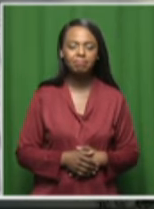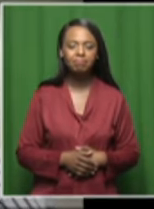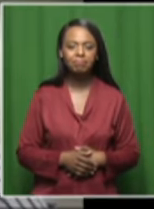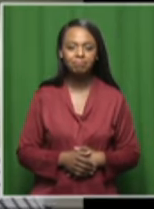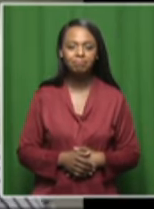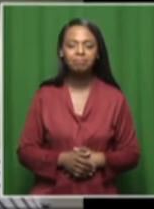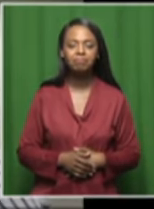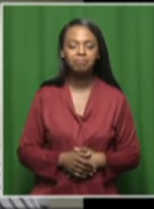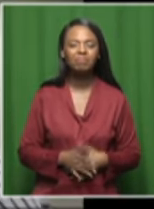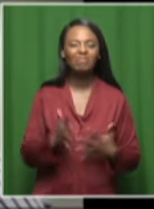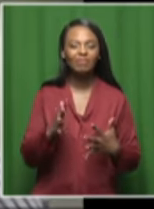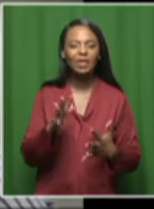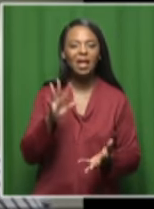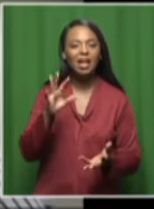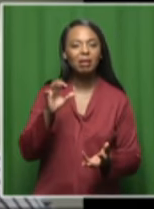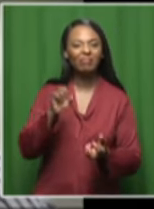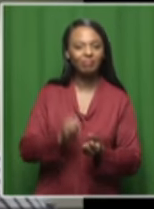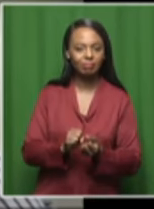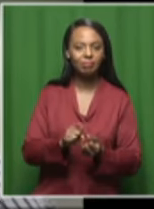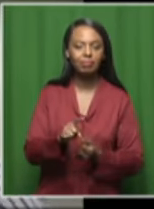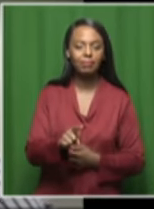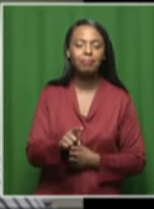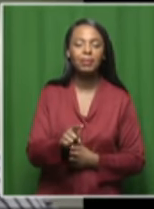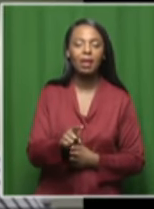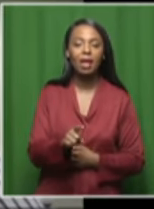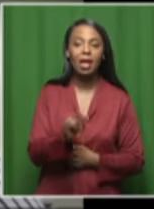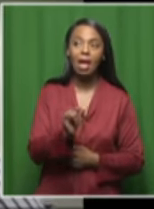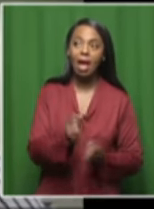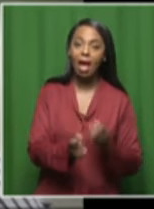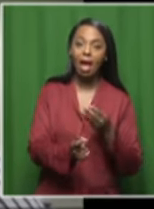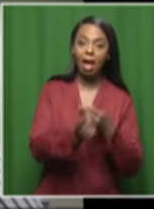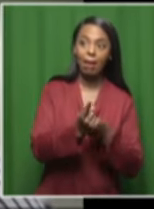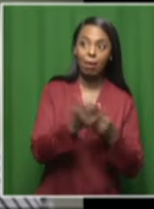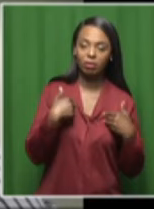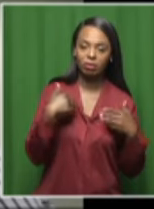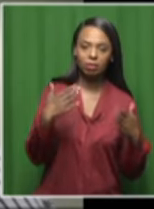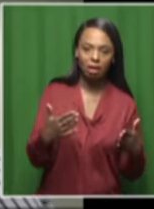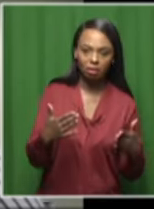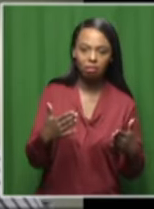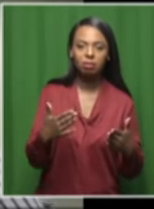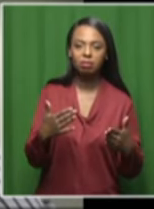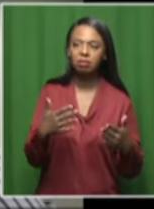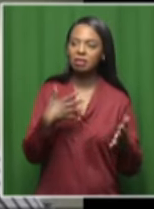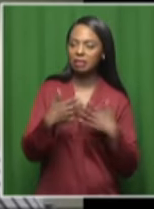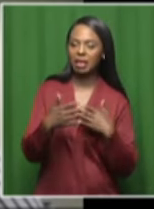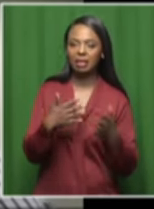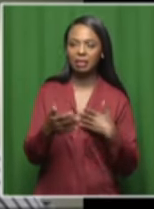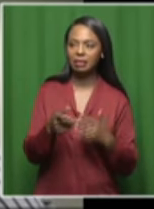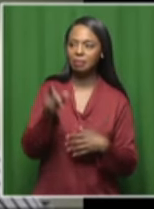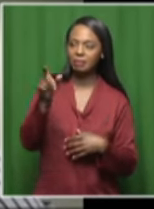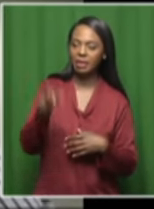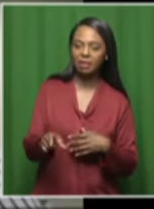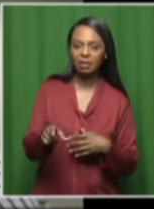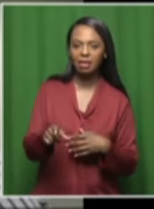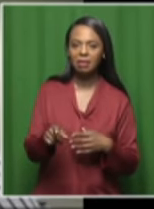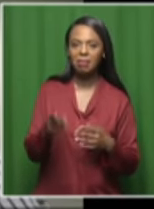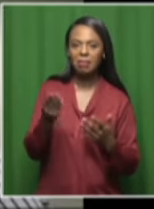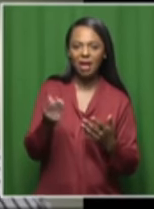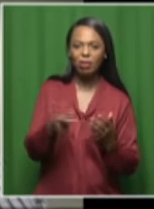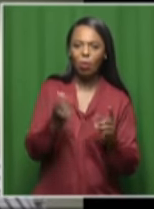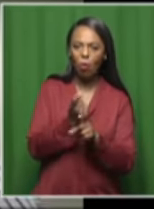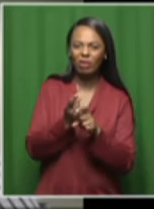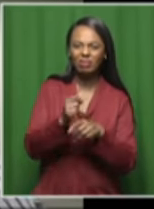So in a nutshell, once it takes effect, all contributions that anybody makes to any kind of retirement fund, whether